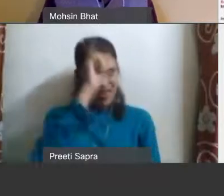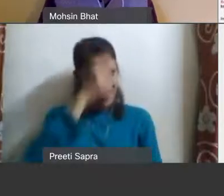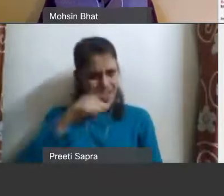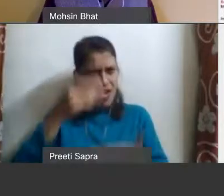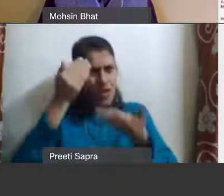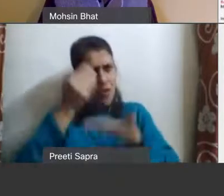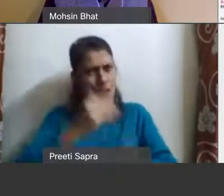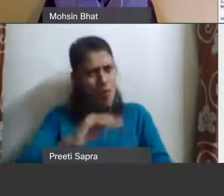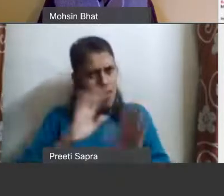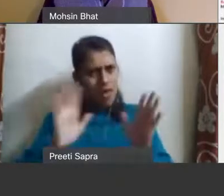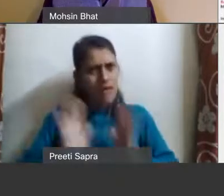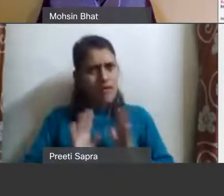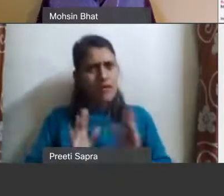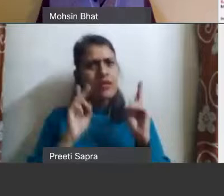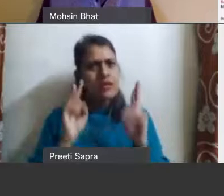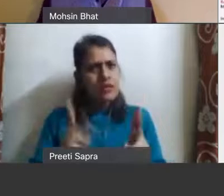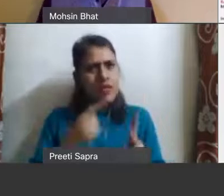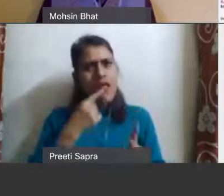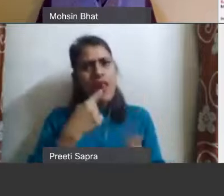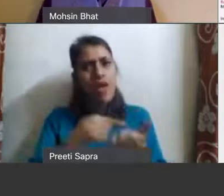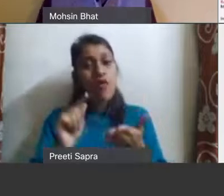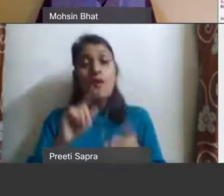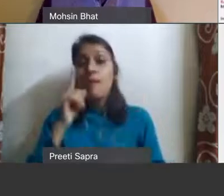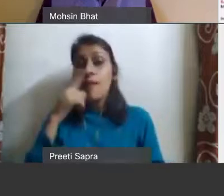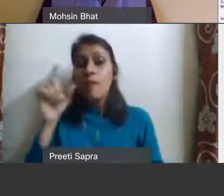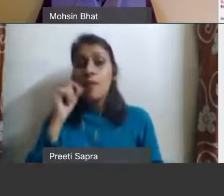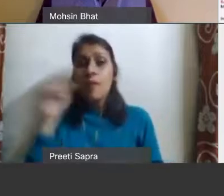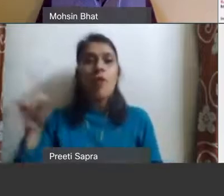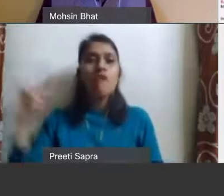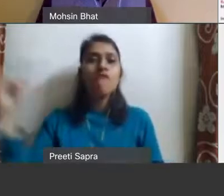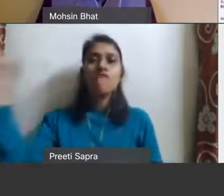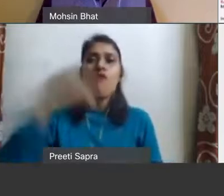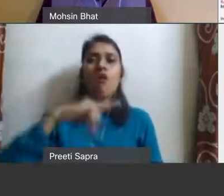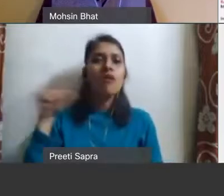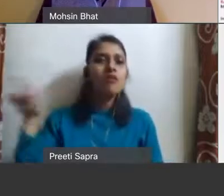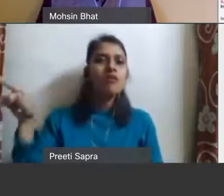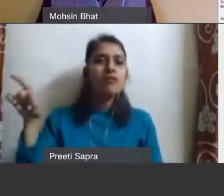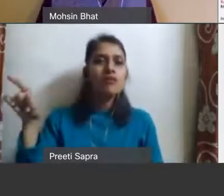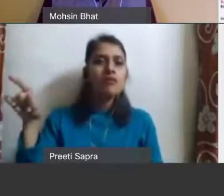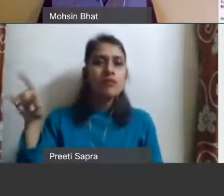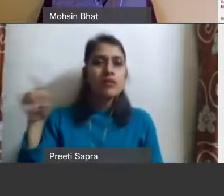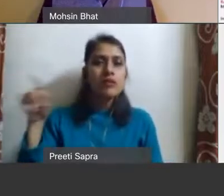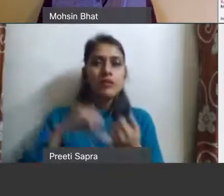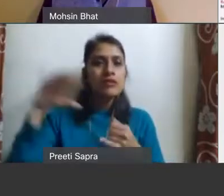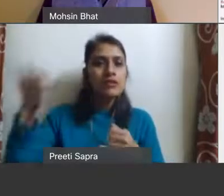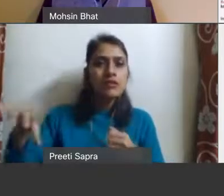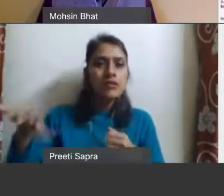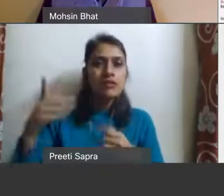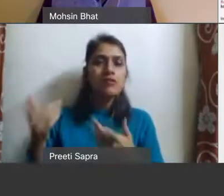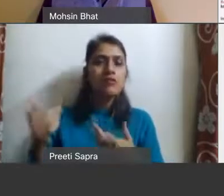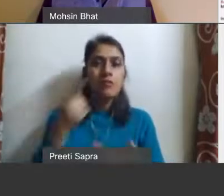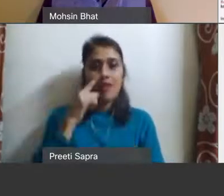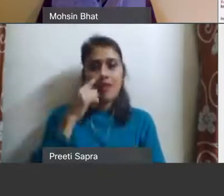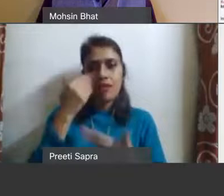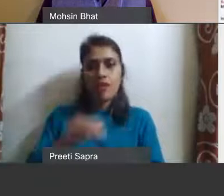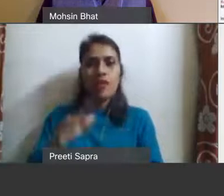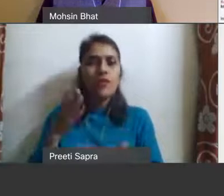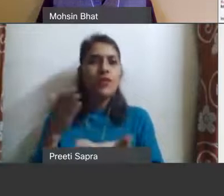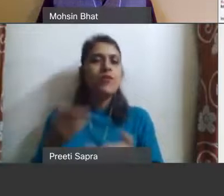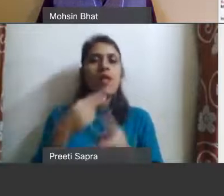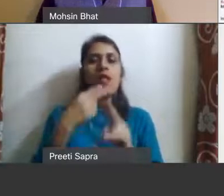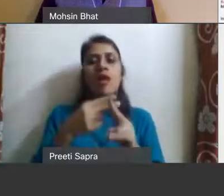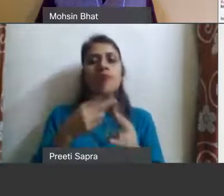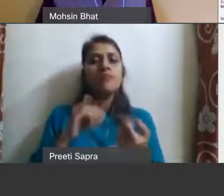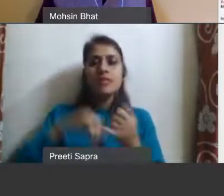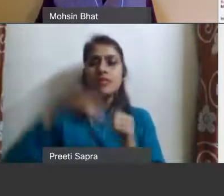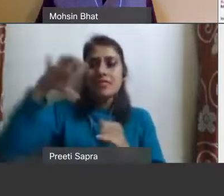to an Indian parent, if the other parent is deemed to be a foreigner by the state, may actually be born into statelessness. Now,